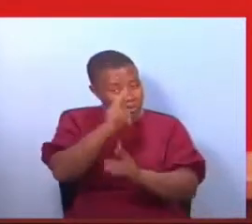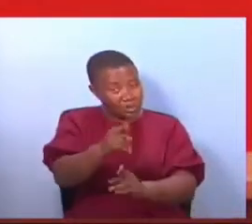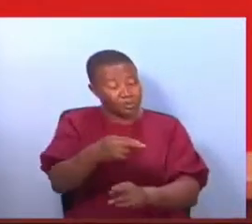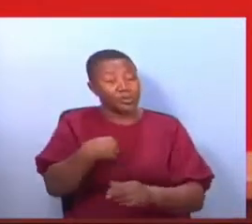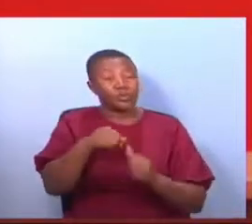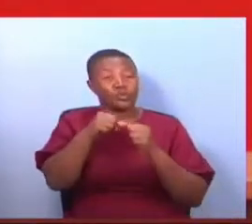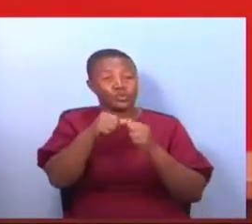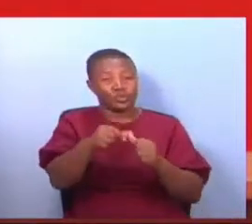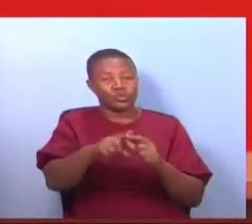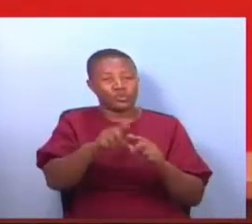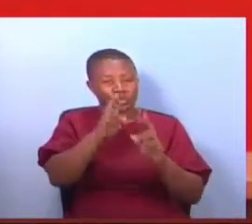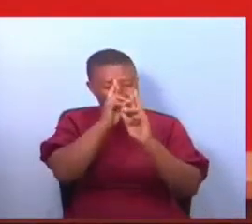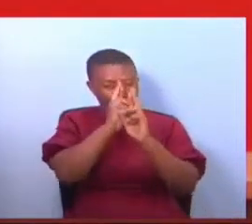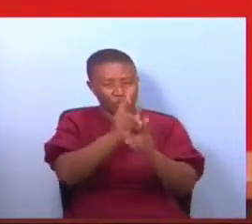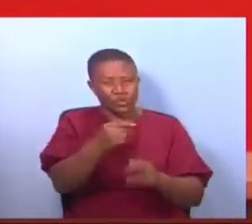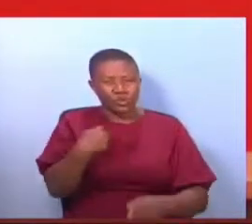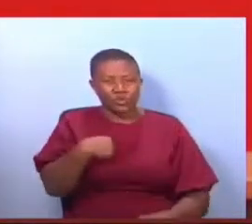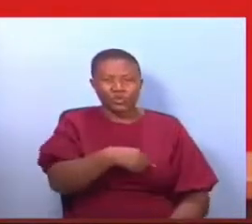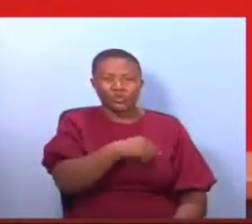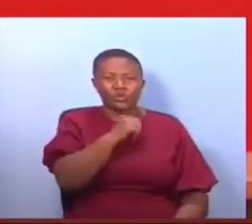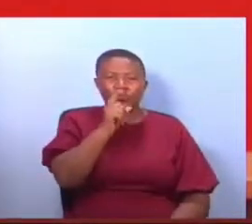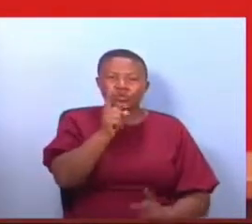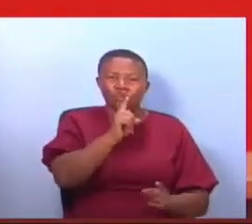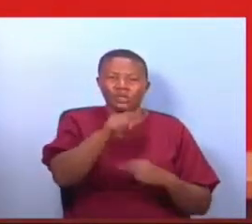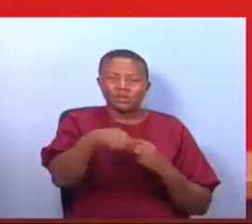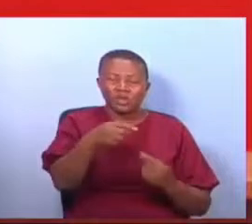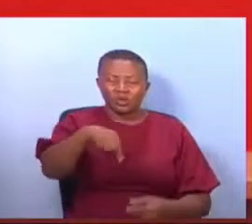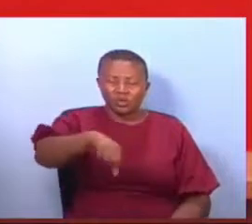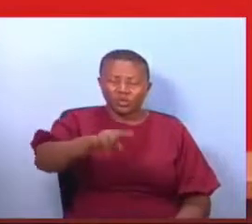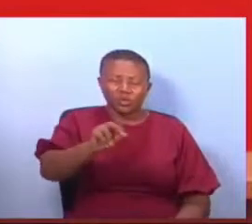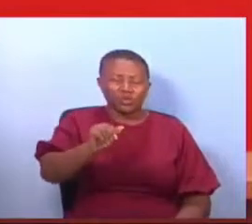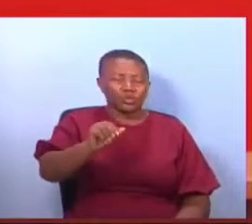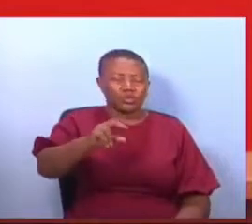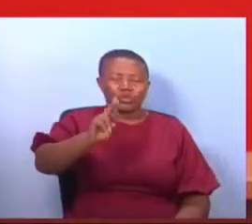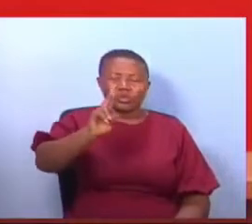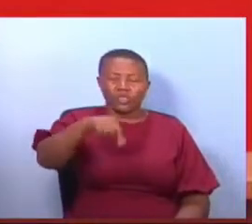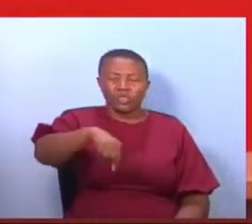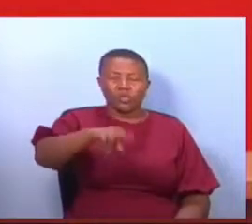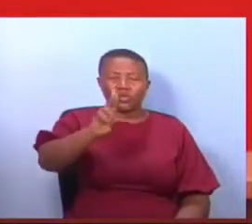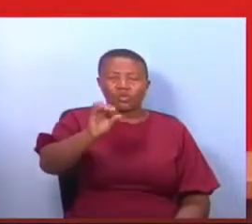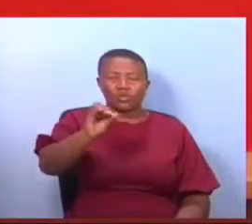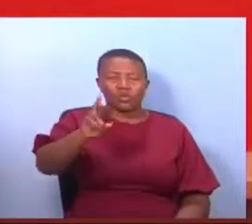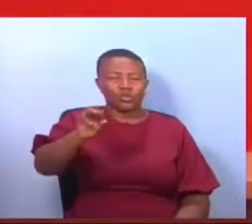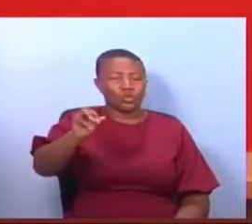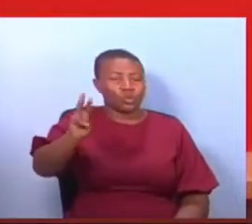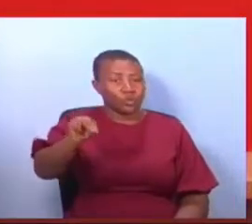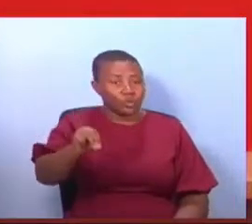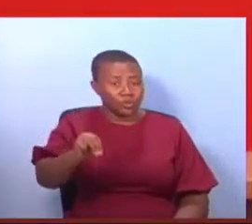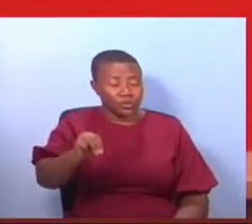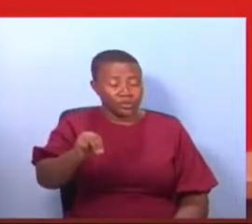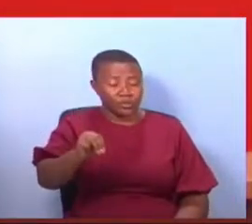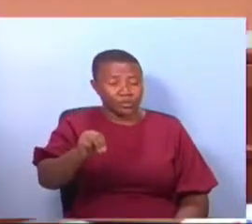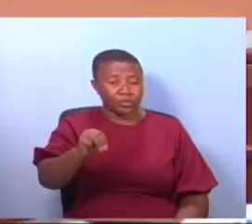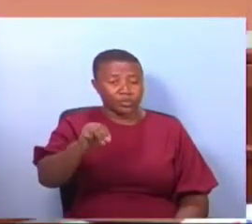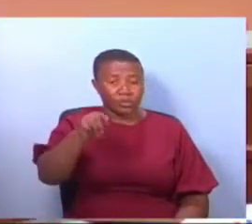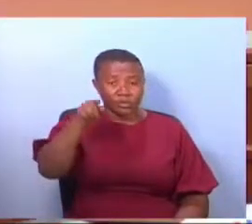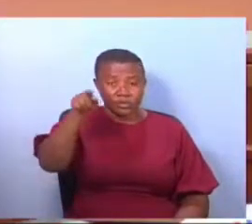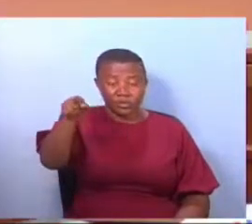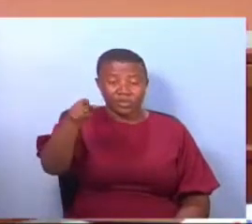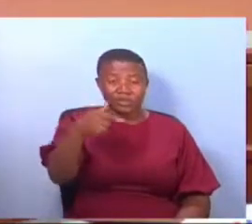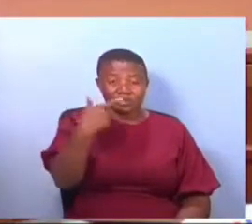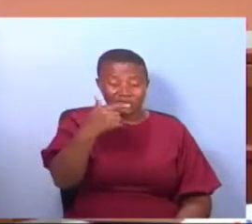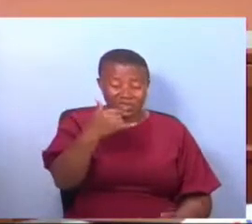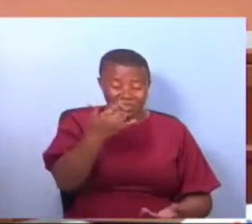you. We are not talking about quorum. And Speaker, with greatest respect to you, we don't have to mix up the matter. He says, as at the